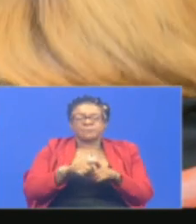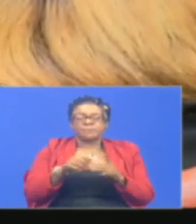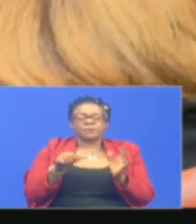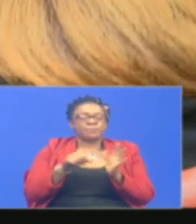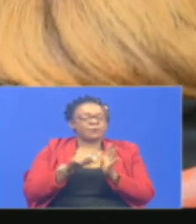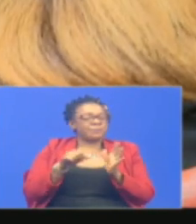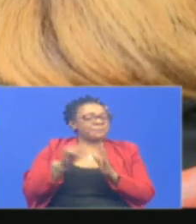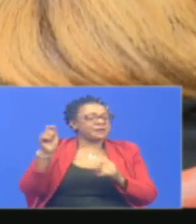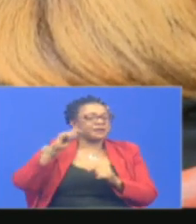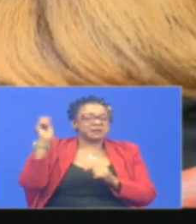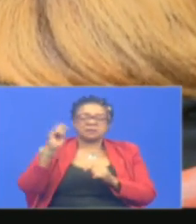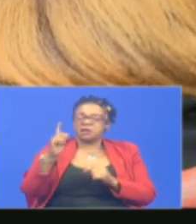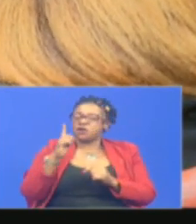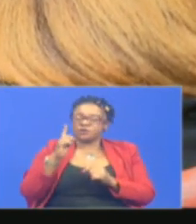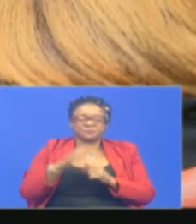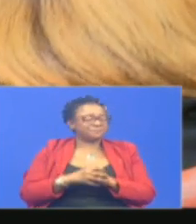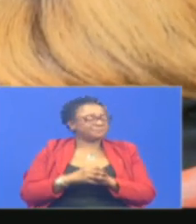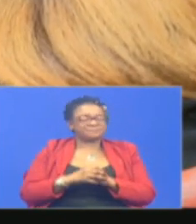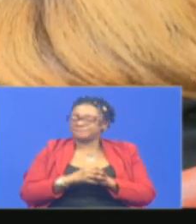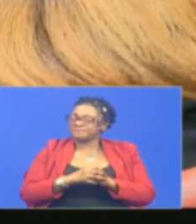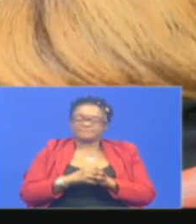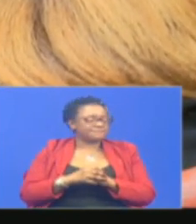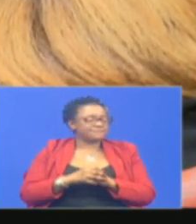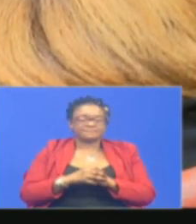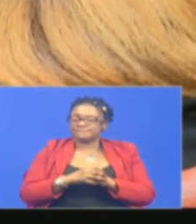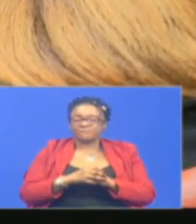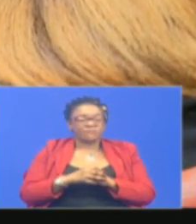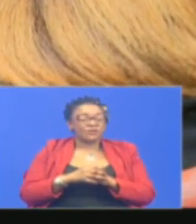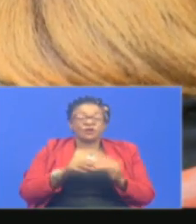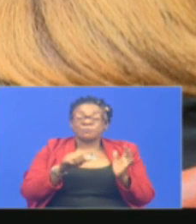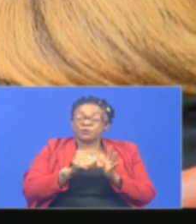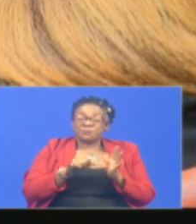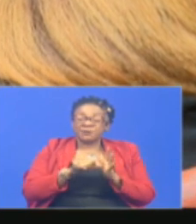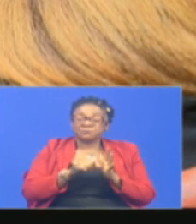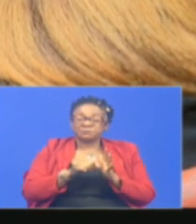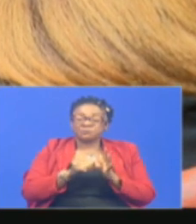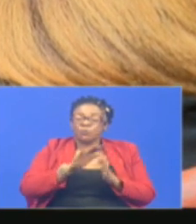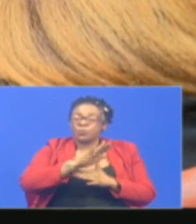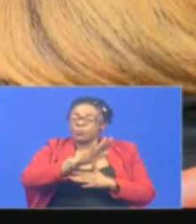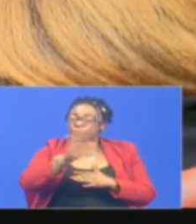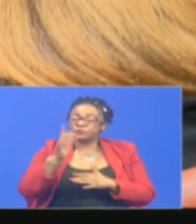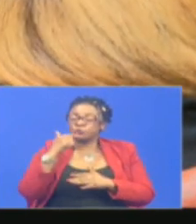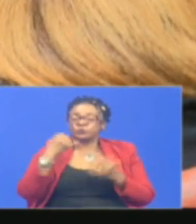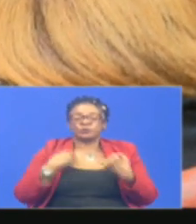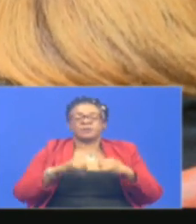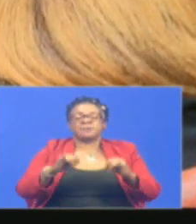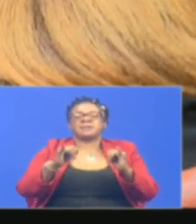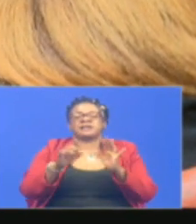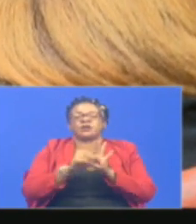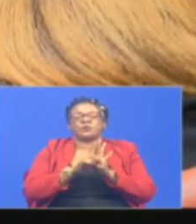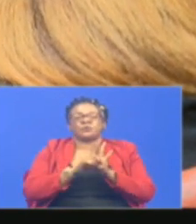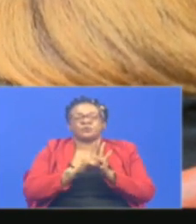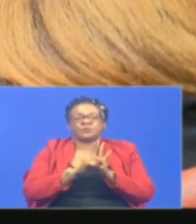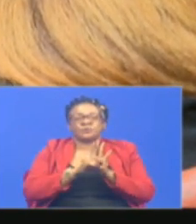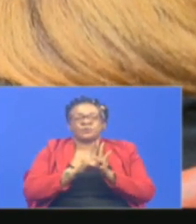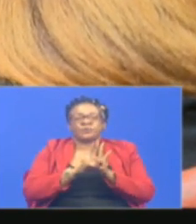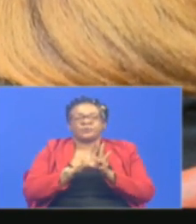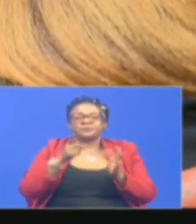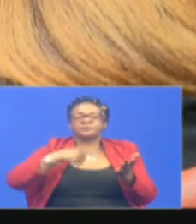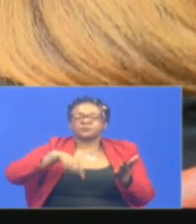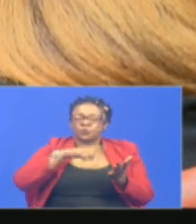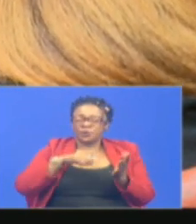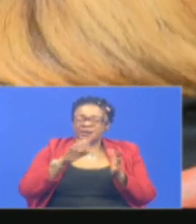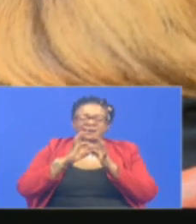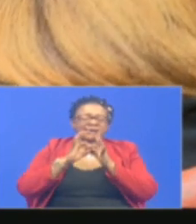law. The problem in Kenya are the duty bearers who are supposed to implement the law. We are steeped in a culture